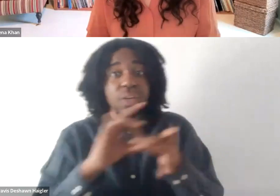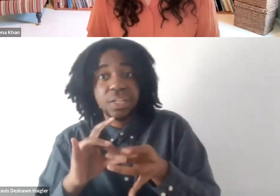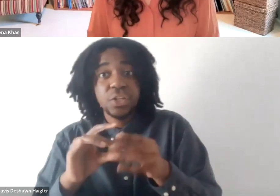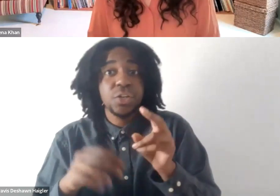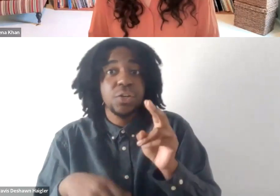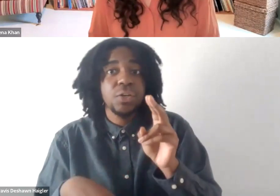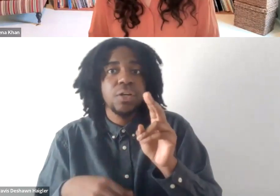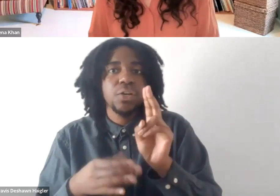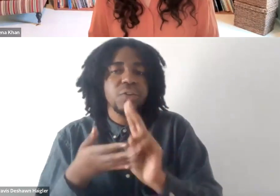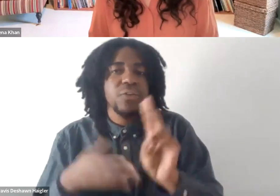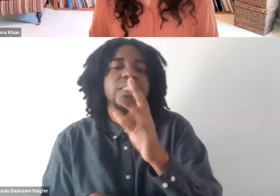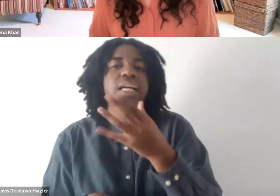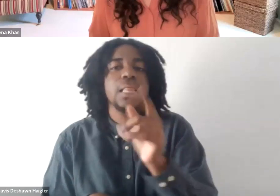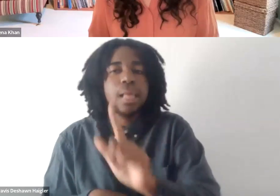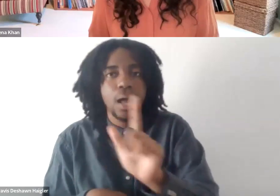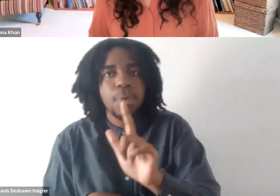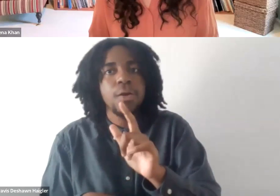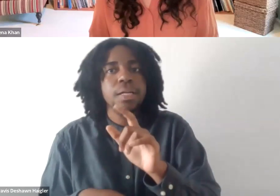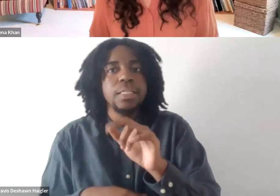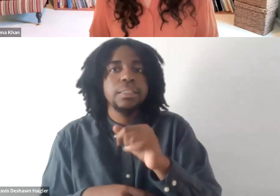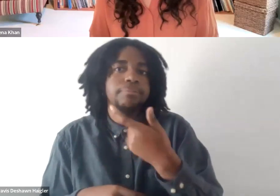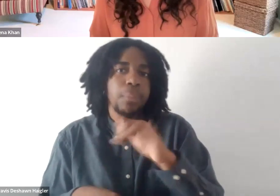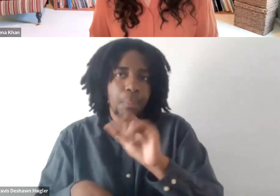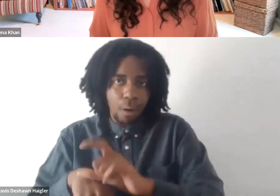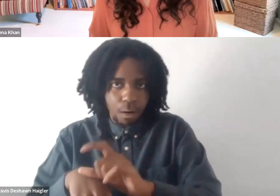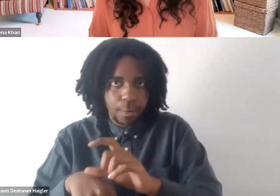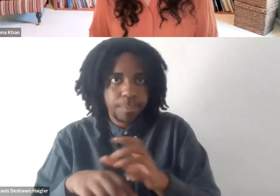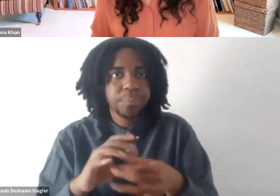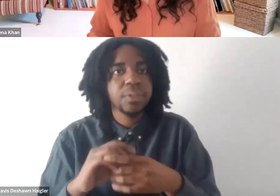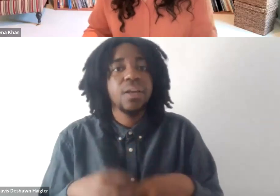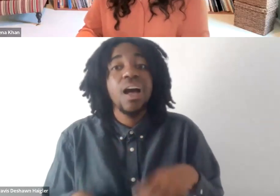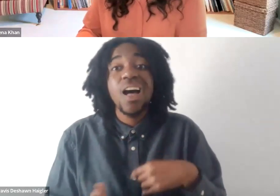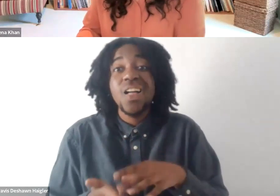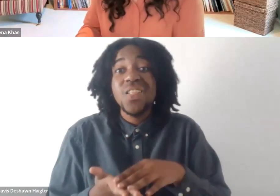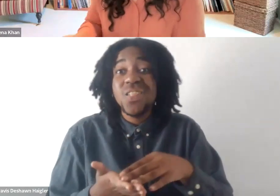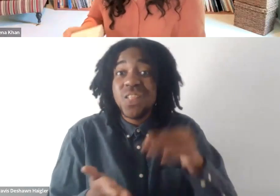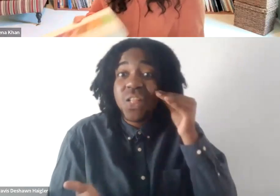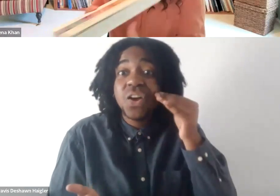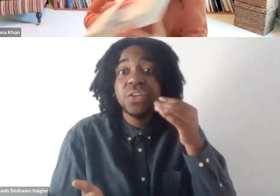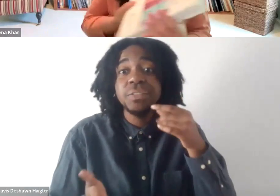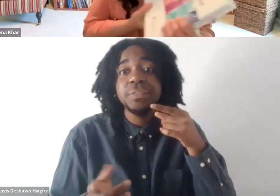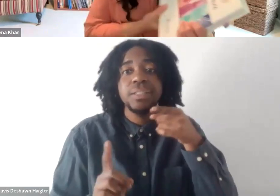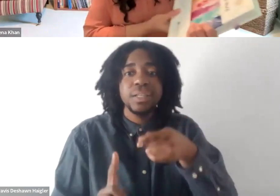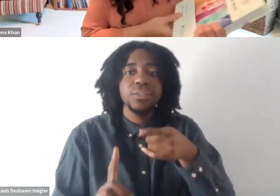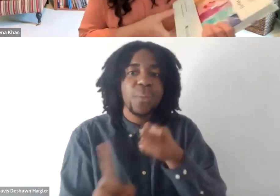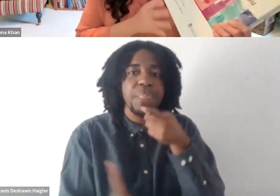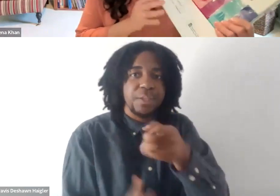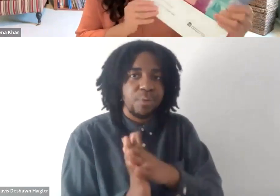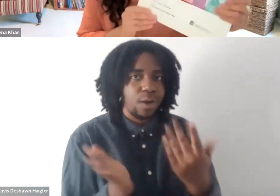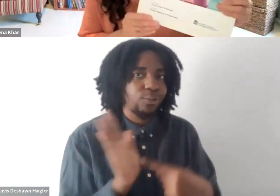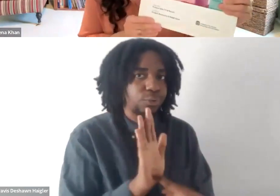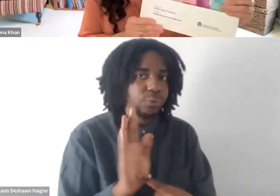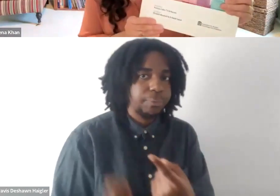Al-Qarawiyyan Mosque, when I heard about Fatima al-Fihri, and it was actually in this book. I'll show you. It's